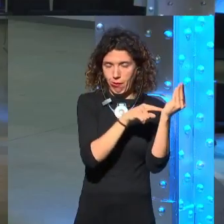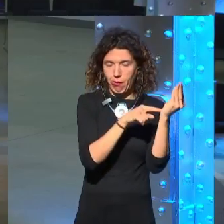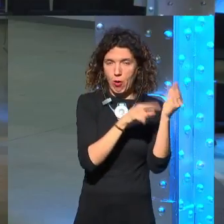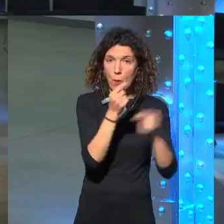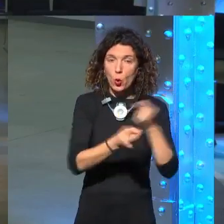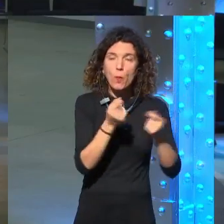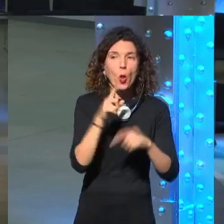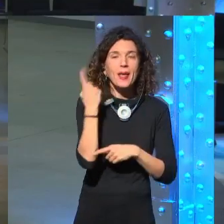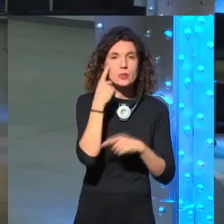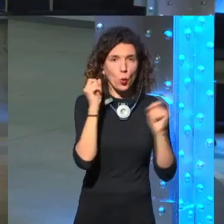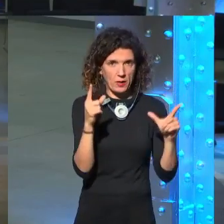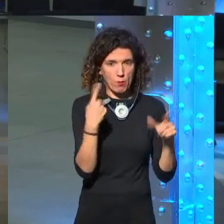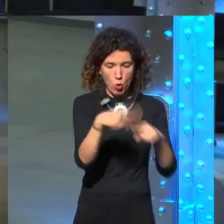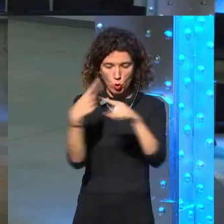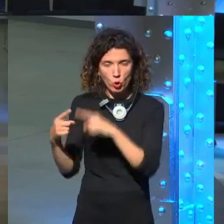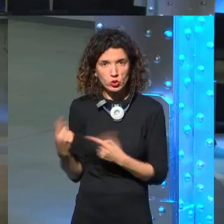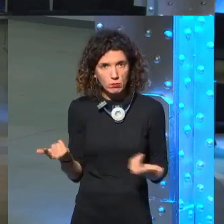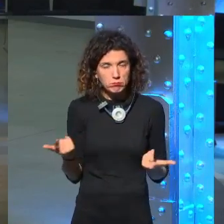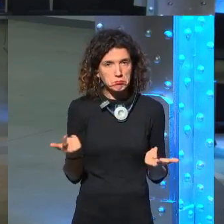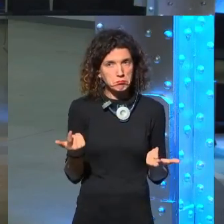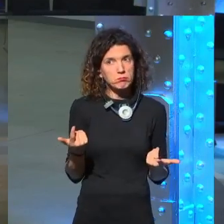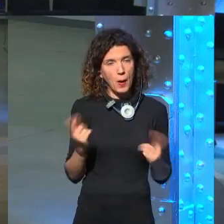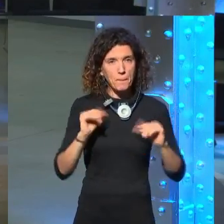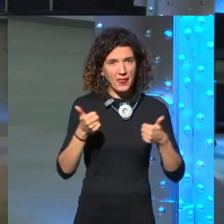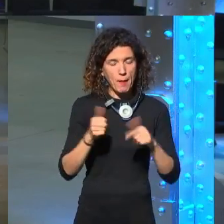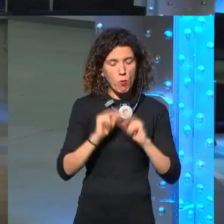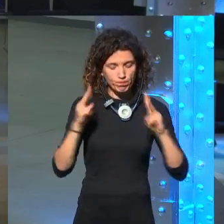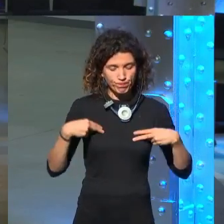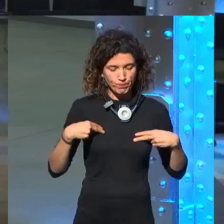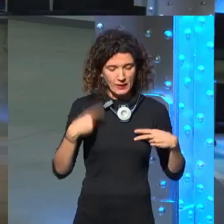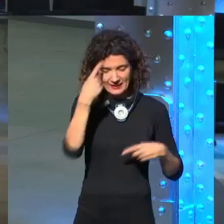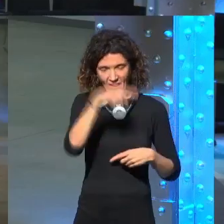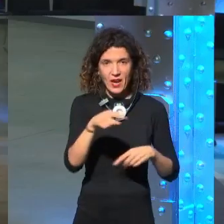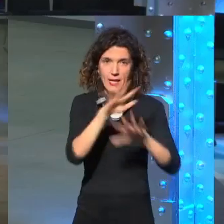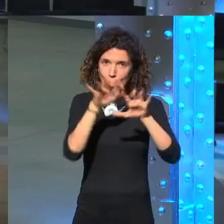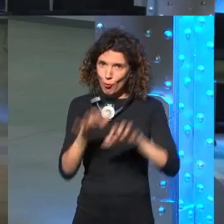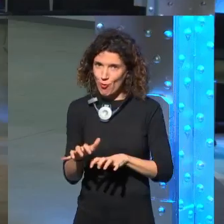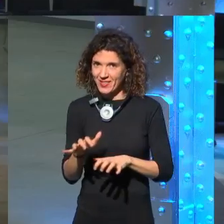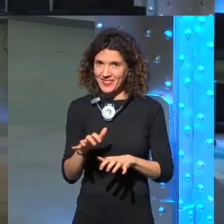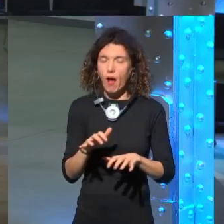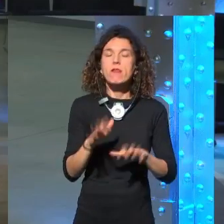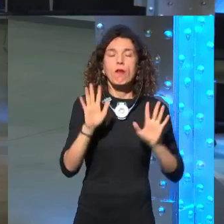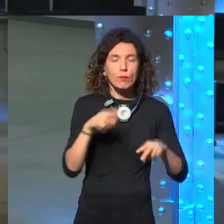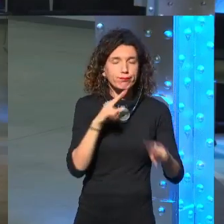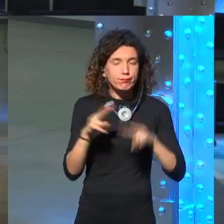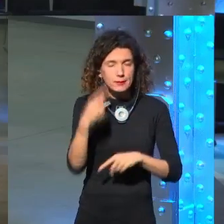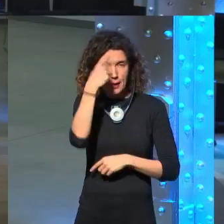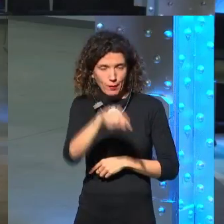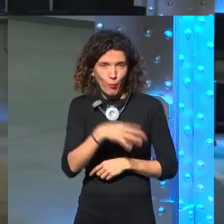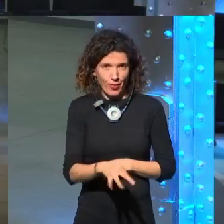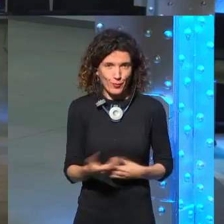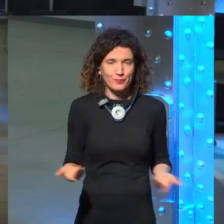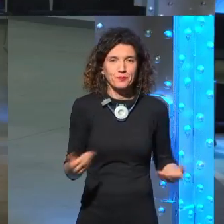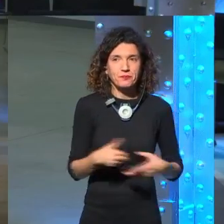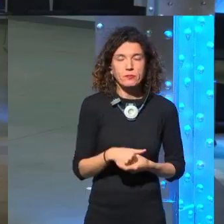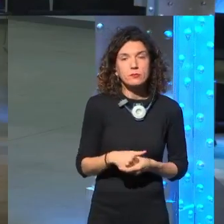the unknown. The unknown unknowns. Well, I can't tell you about those, obviously, because they are unknown. But